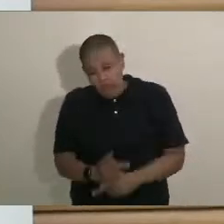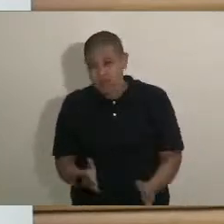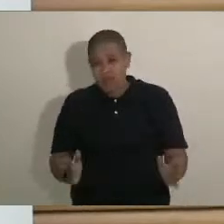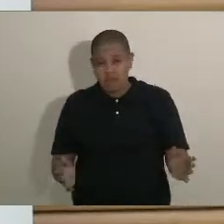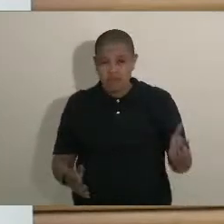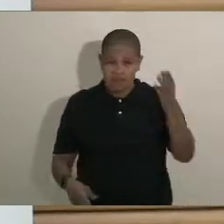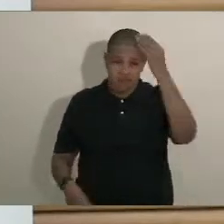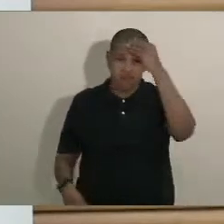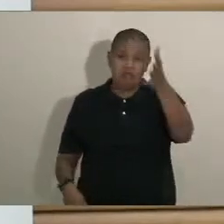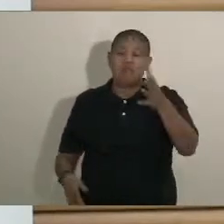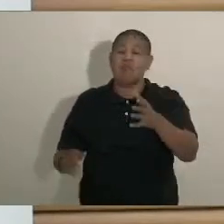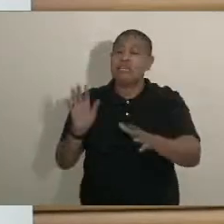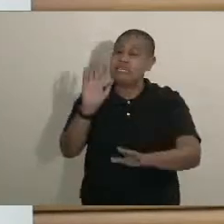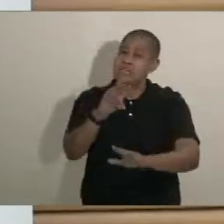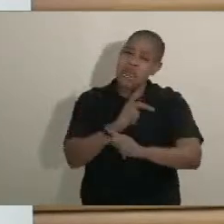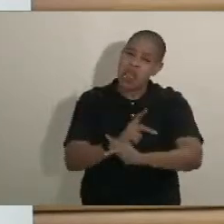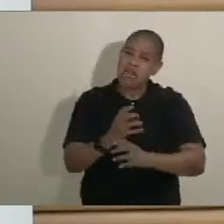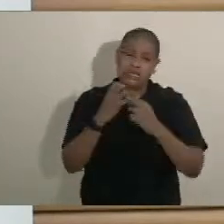importantly, we